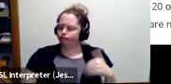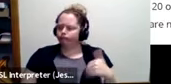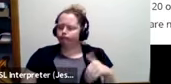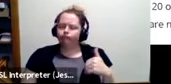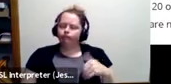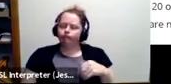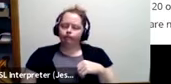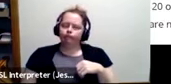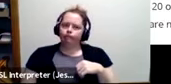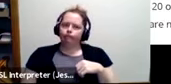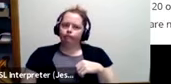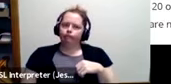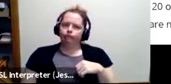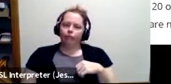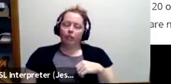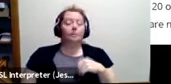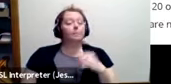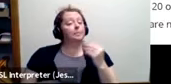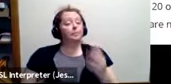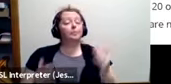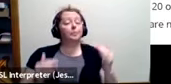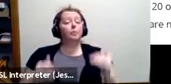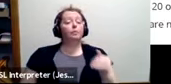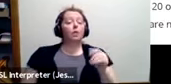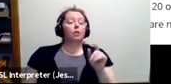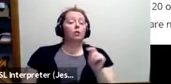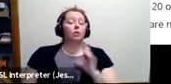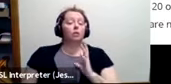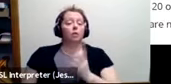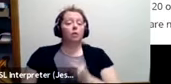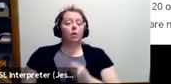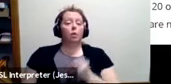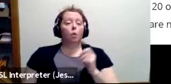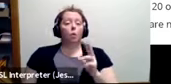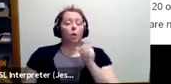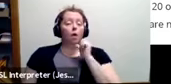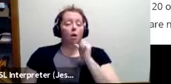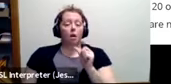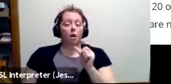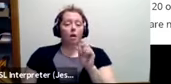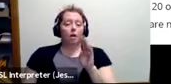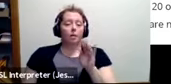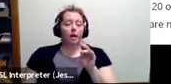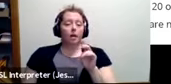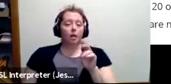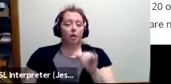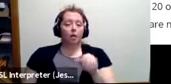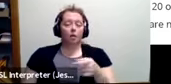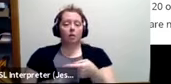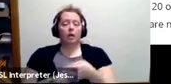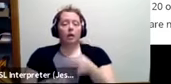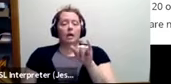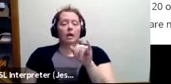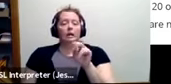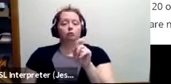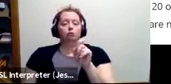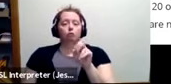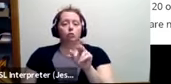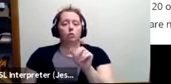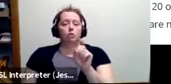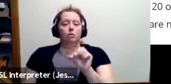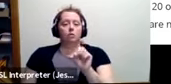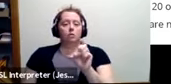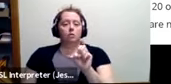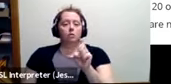So, transgender or non-binary, intersex. Some intersex people may identify